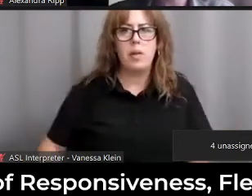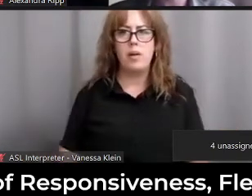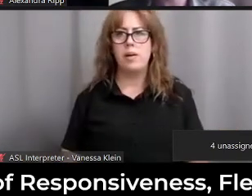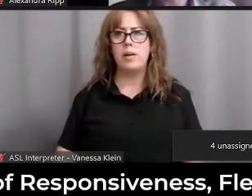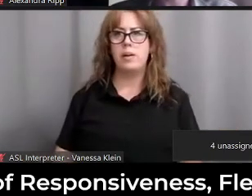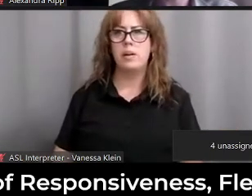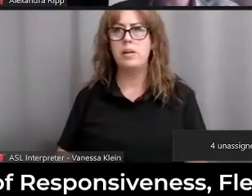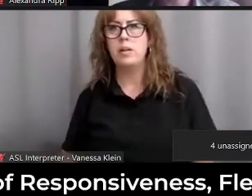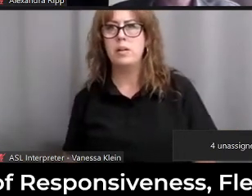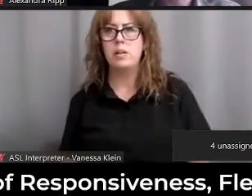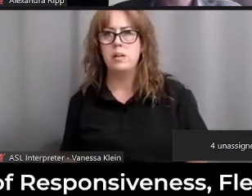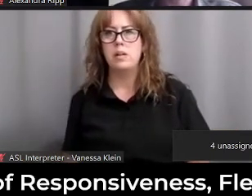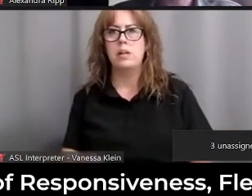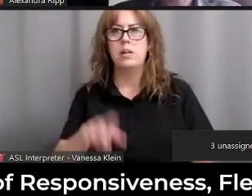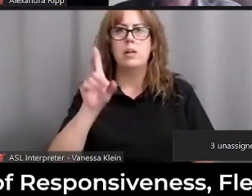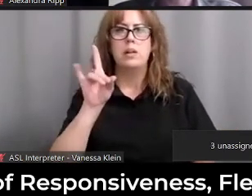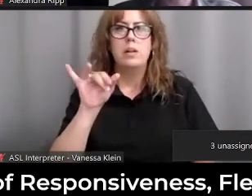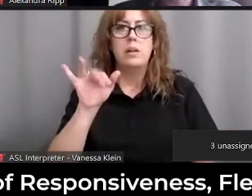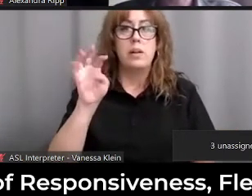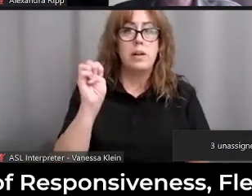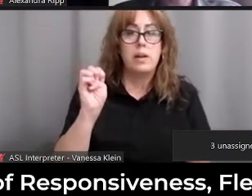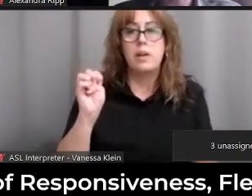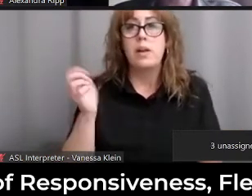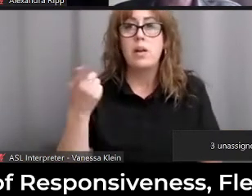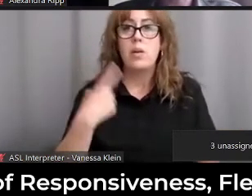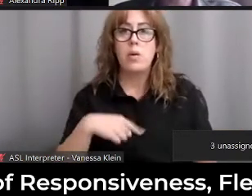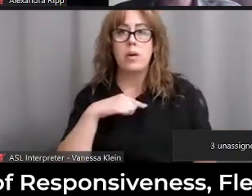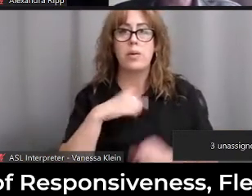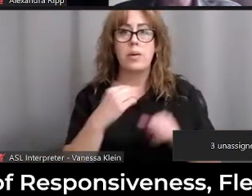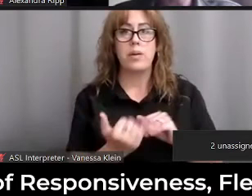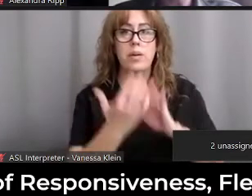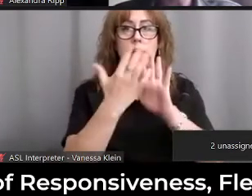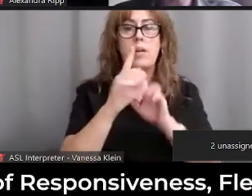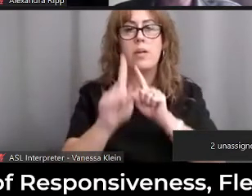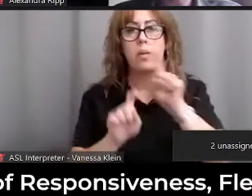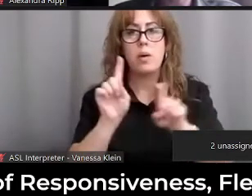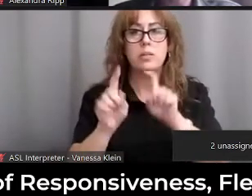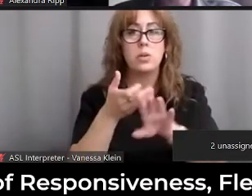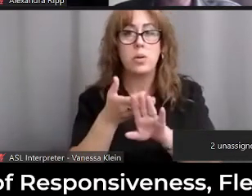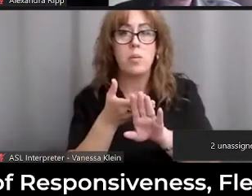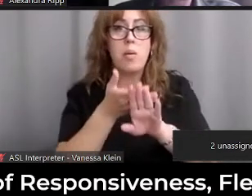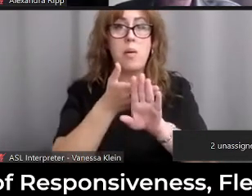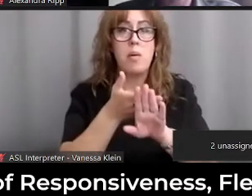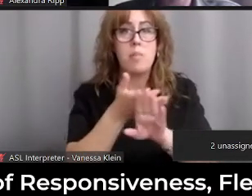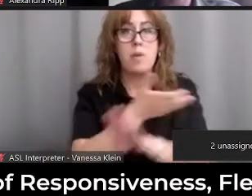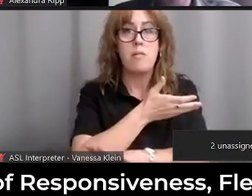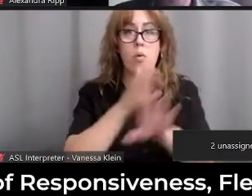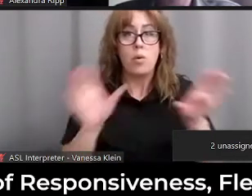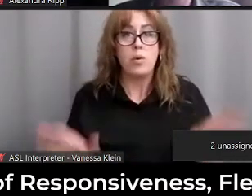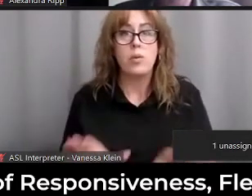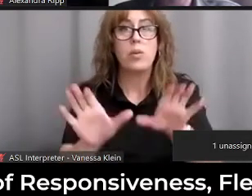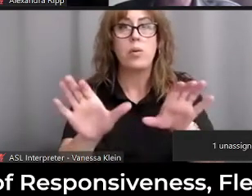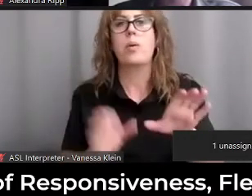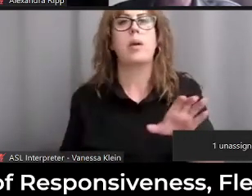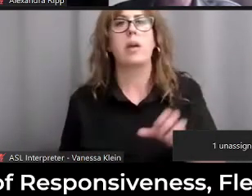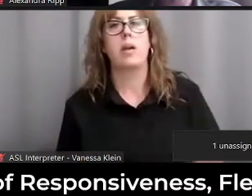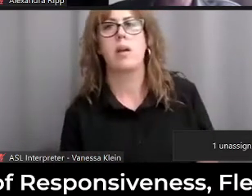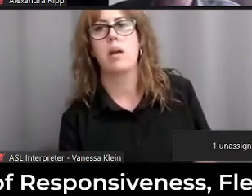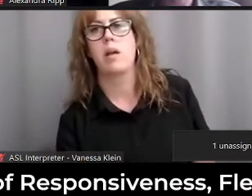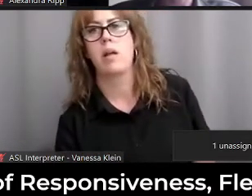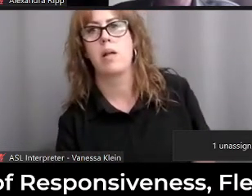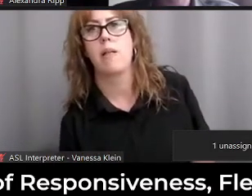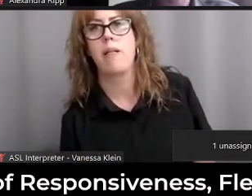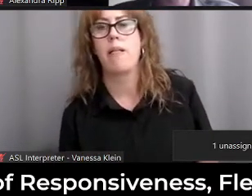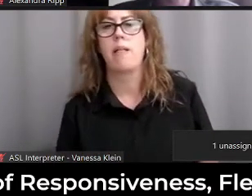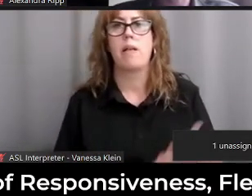address the questions in just a moment. But before doing so, I want to go over just the structure of today and also introduce our